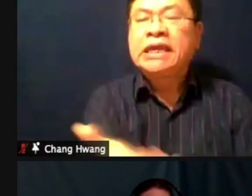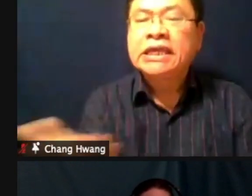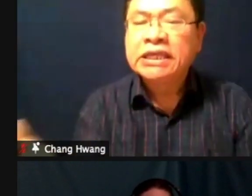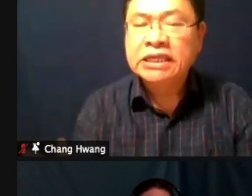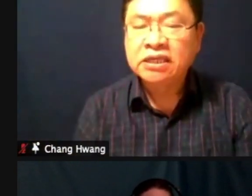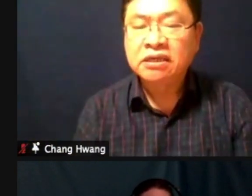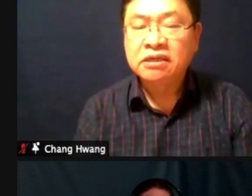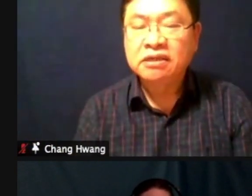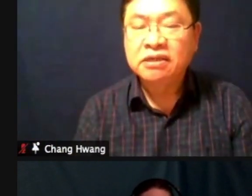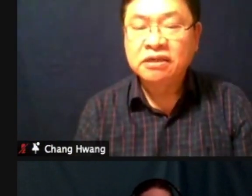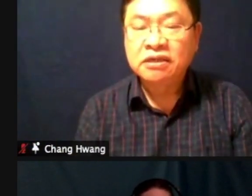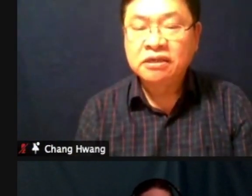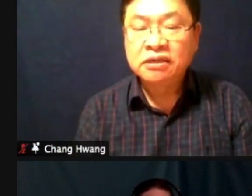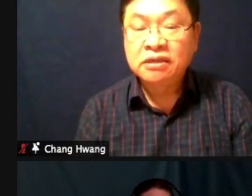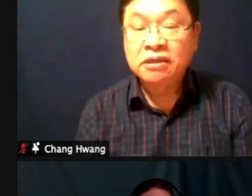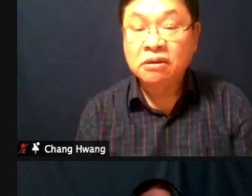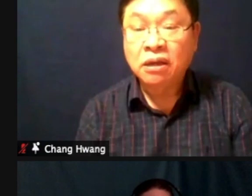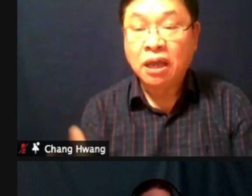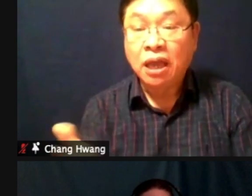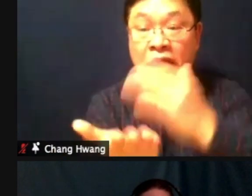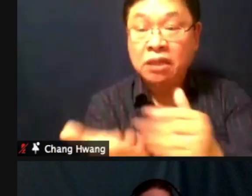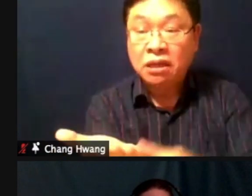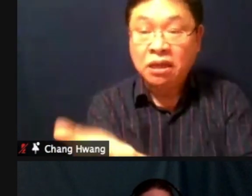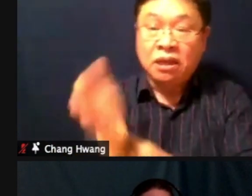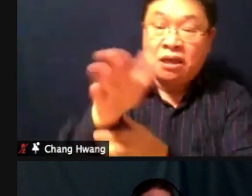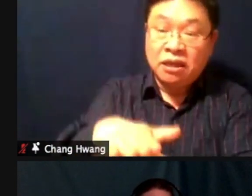That is the sign, means thing.